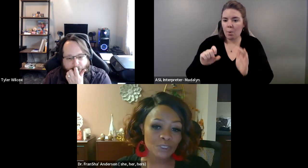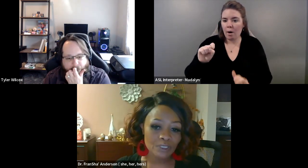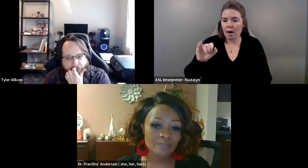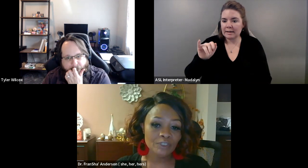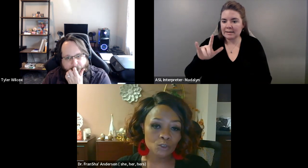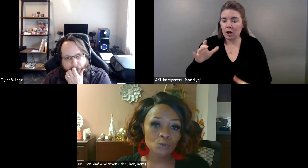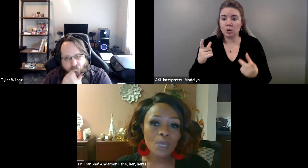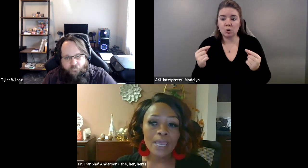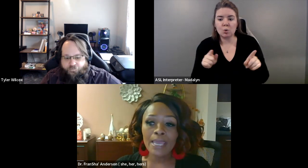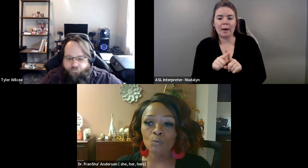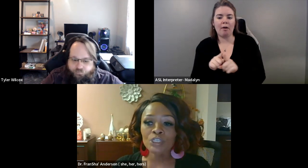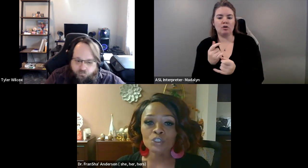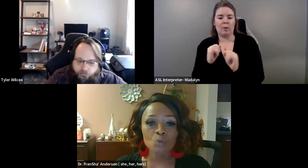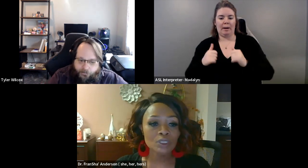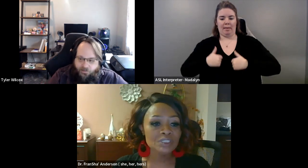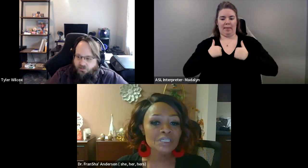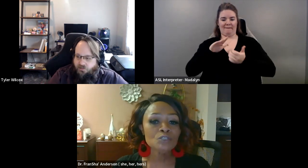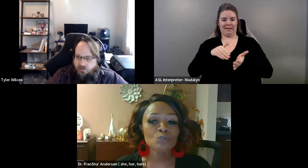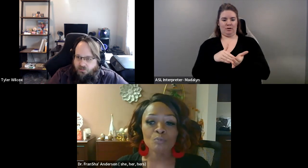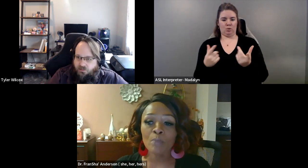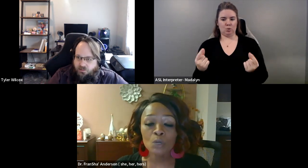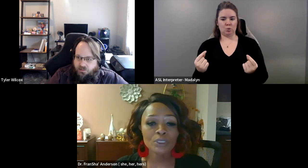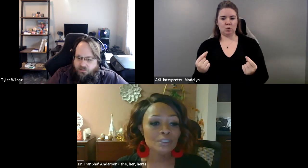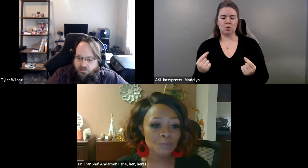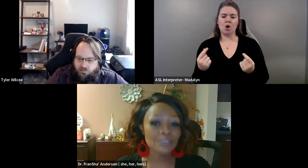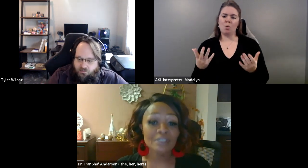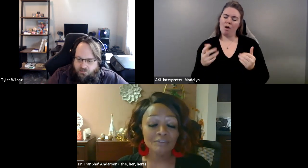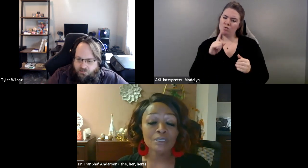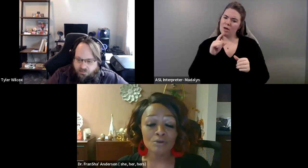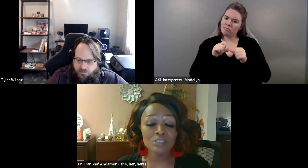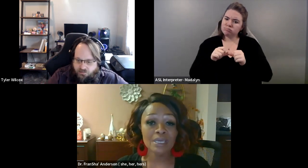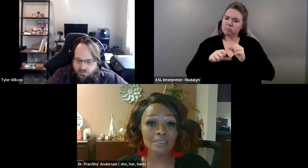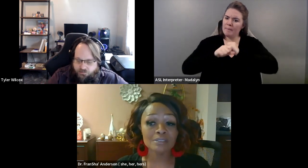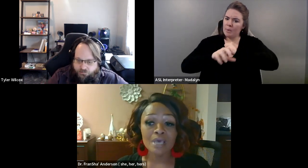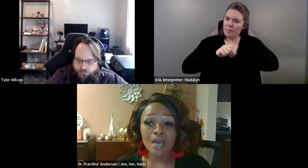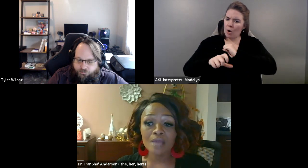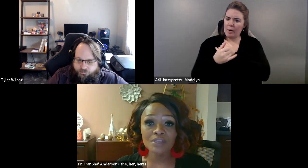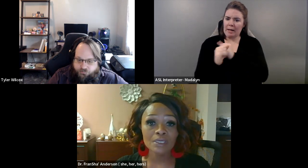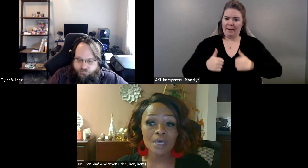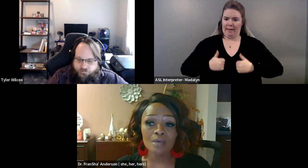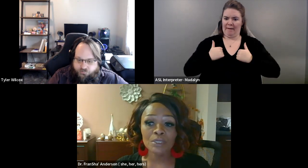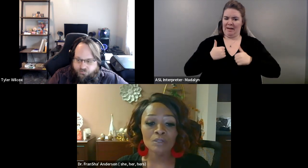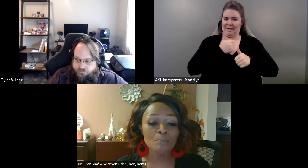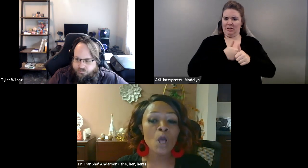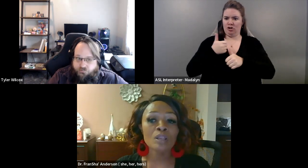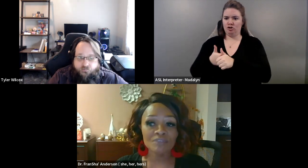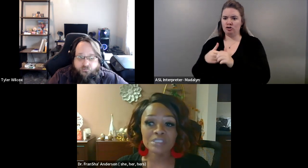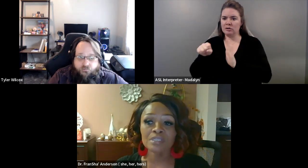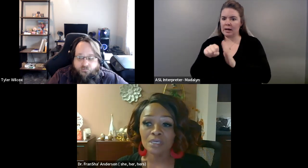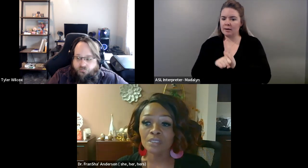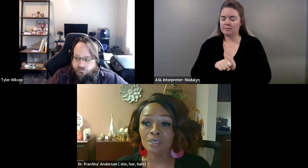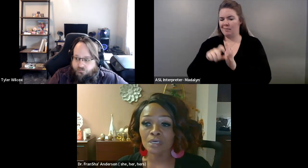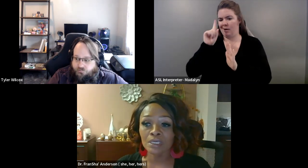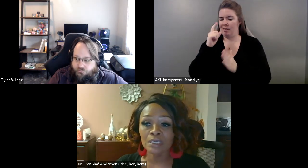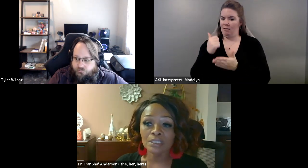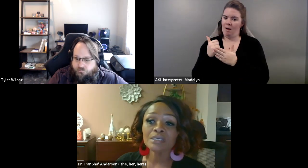for Independent Living do. And we just want to continue to promote independent living in our states. I think it'll help all of us in